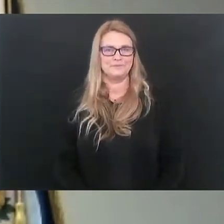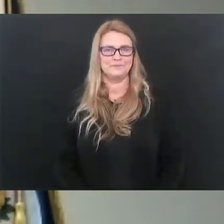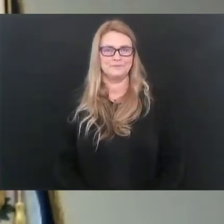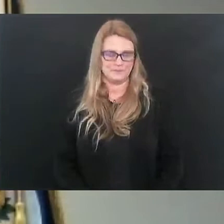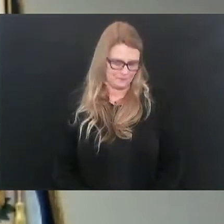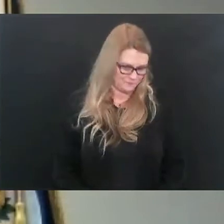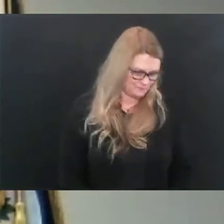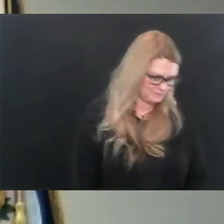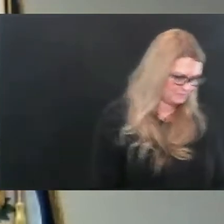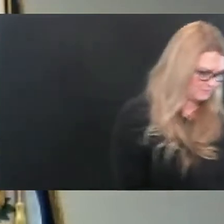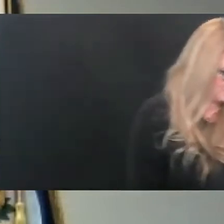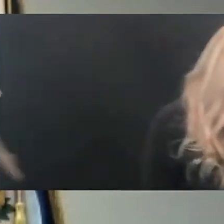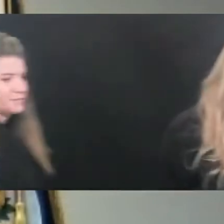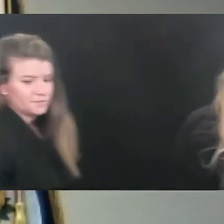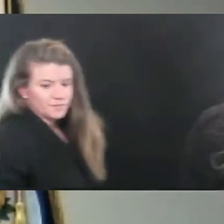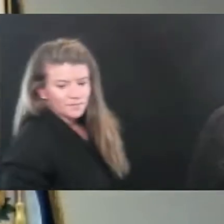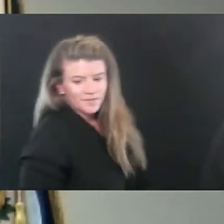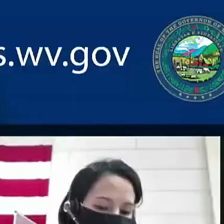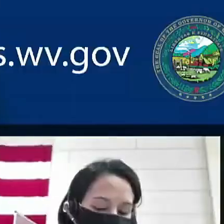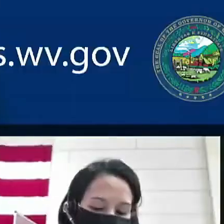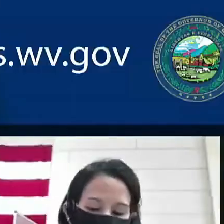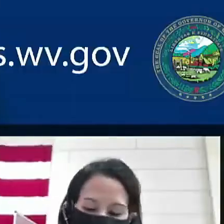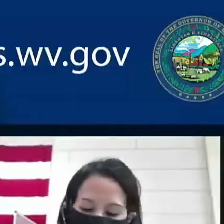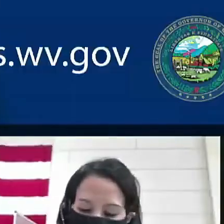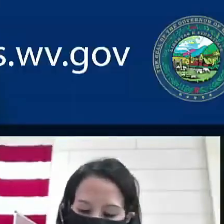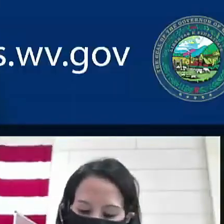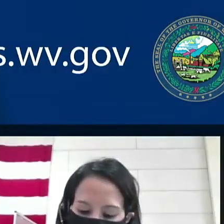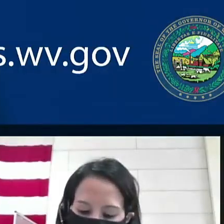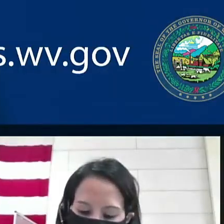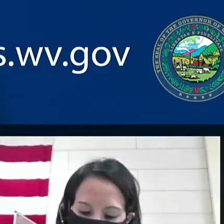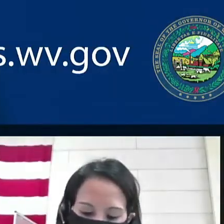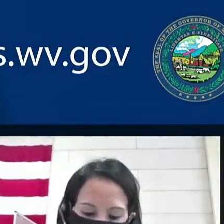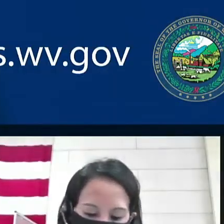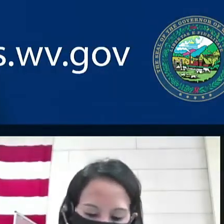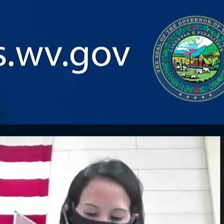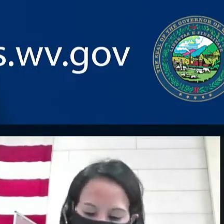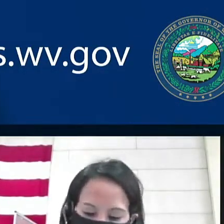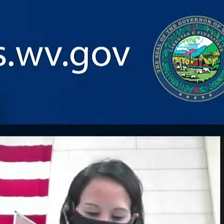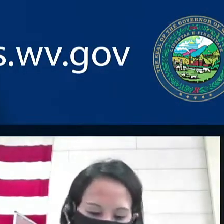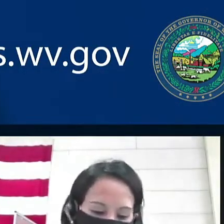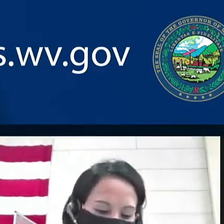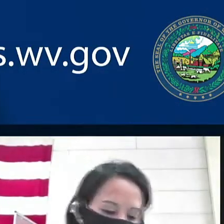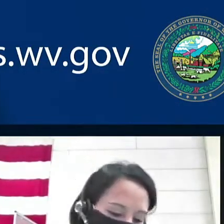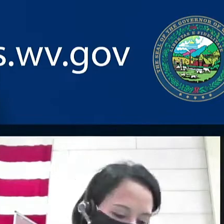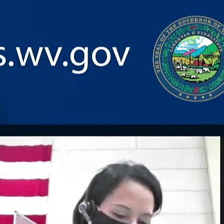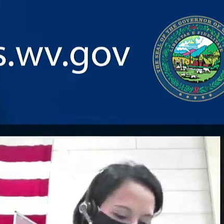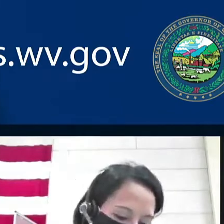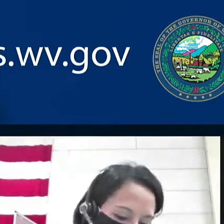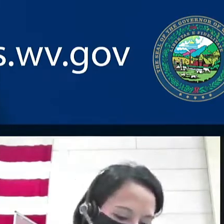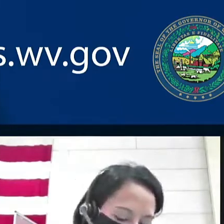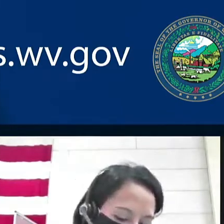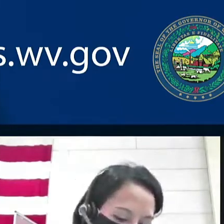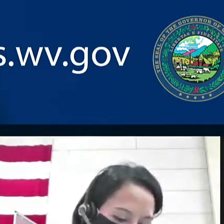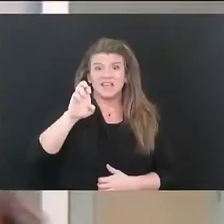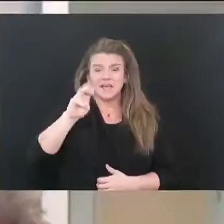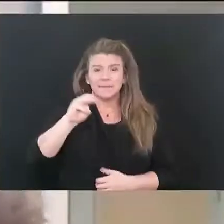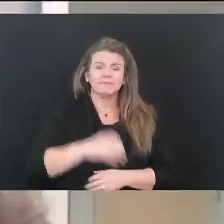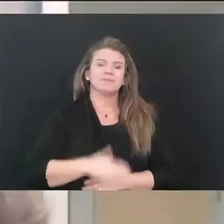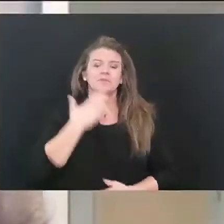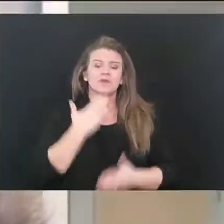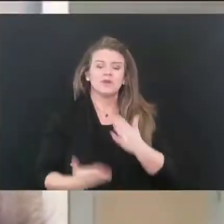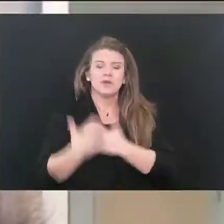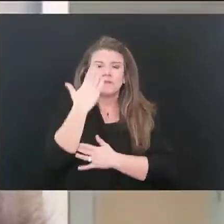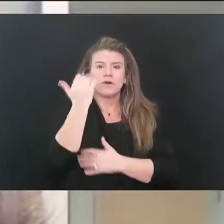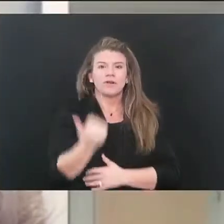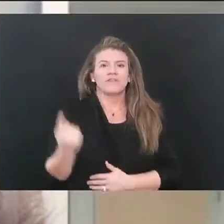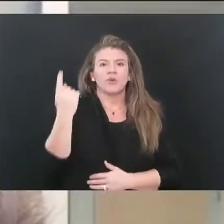All right, thank you, Secretary. We'll now go to questions from members of the media. The first today from Mark Cram with WDVM. Well, good morning to